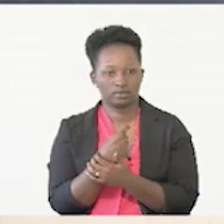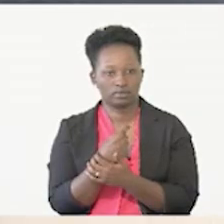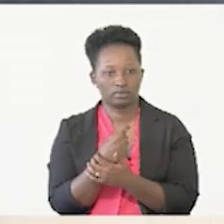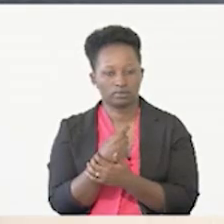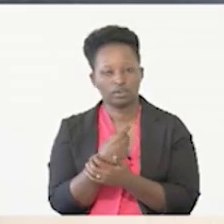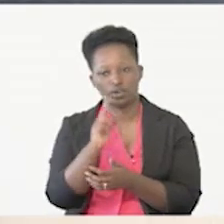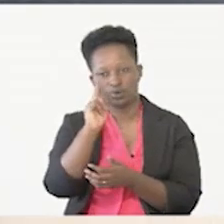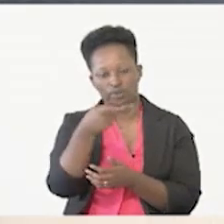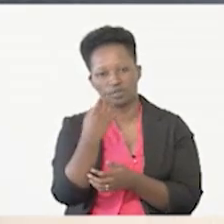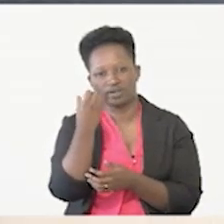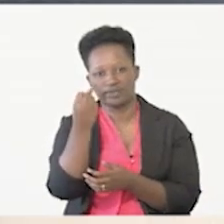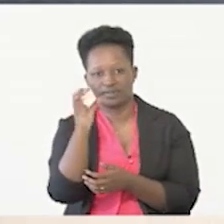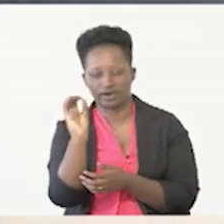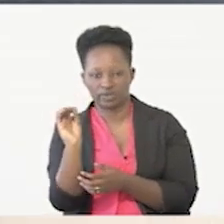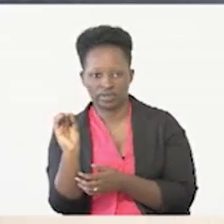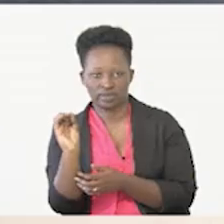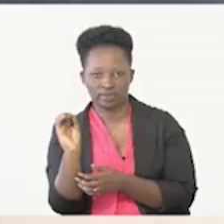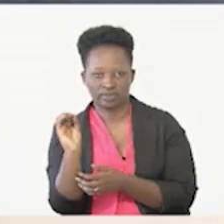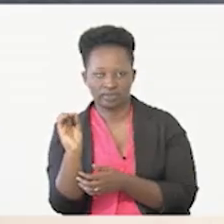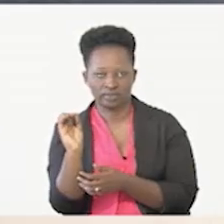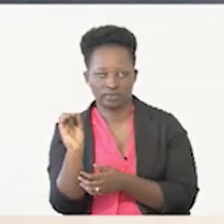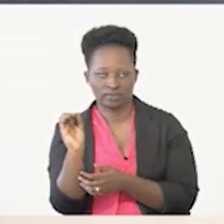2,500, it is around here,